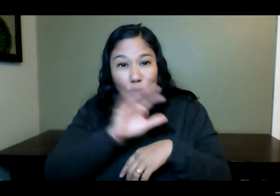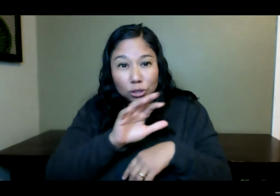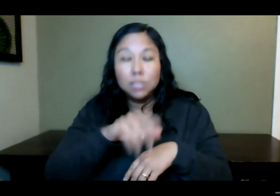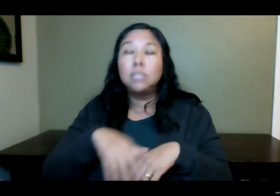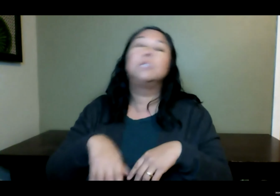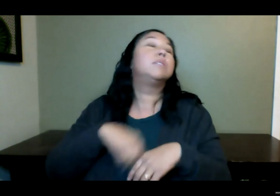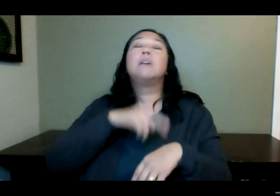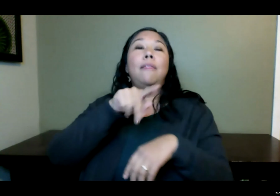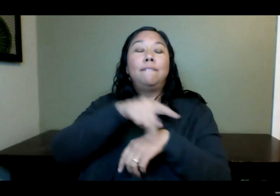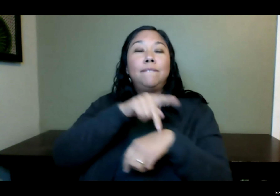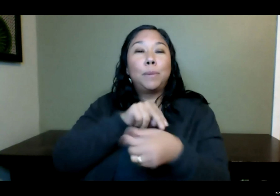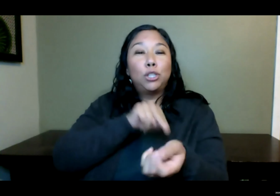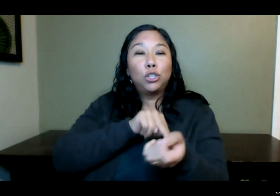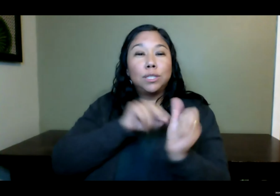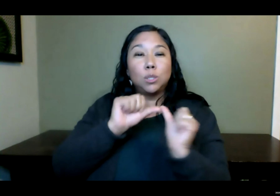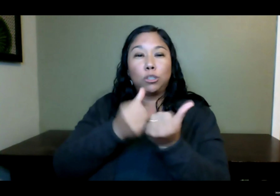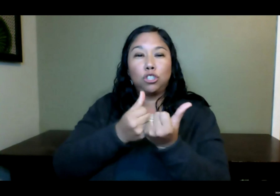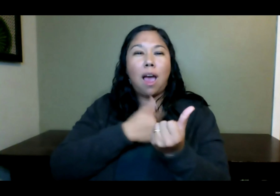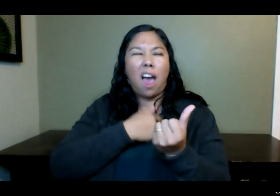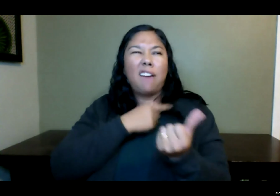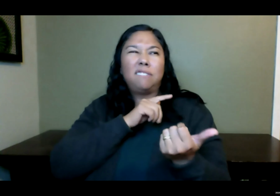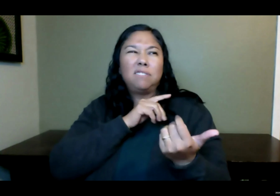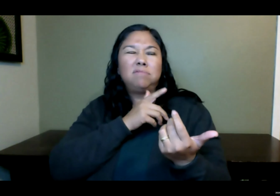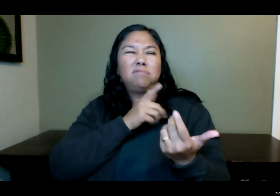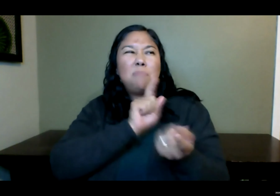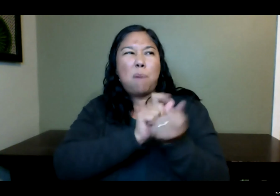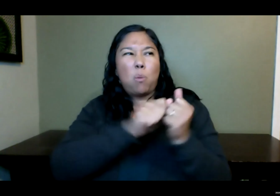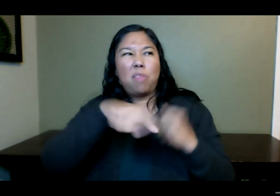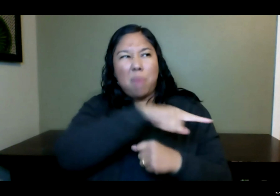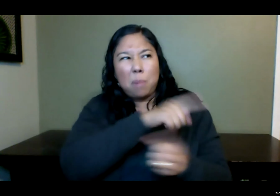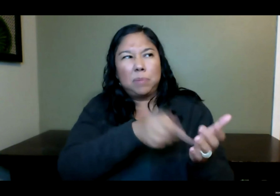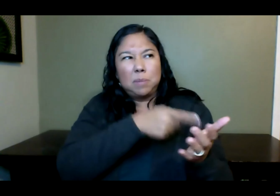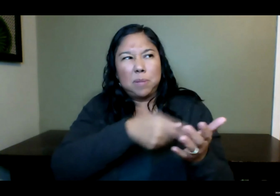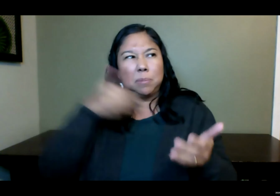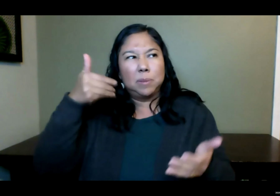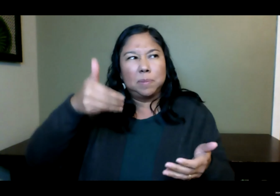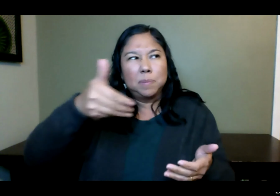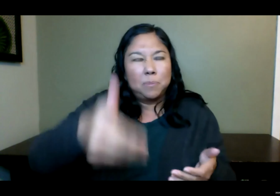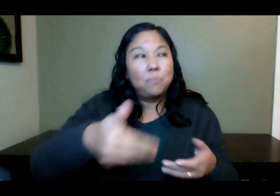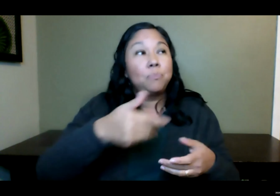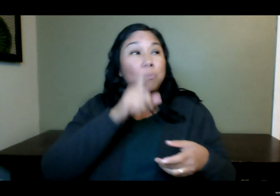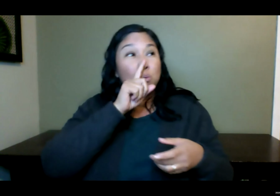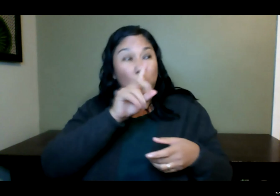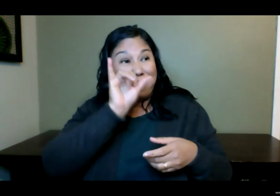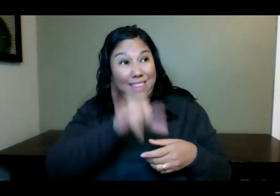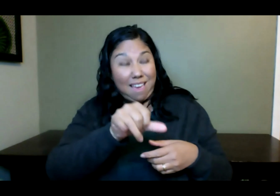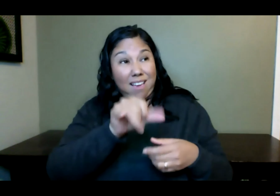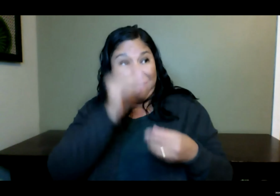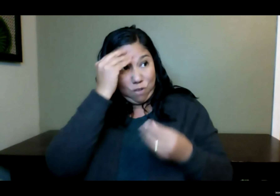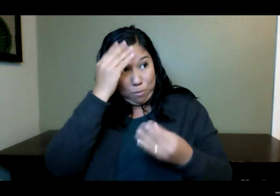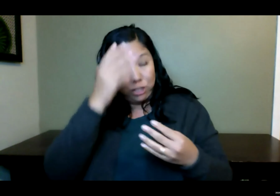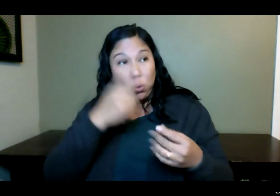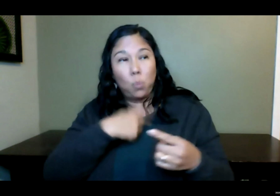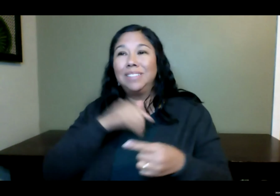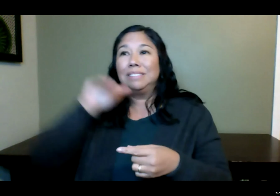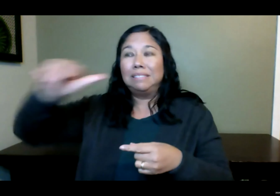with sometimes in the past, I mean, those are definitely leveraging points to make arguments for, having that